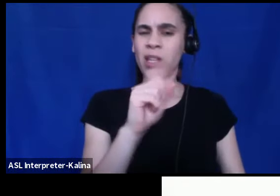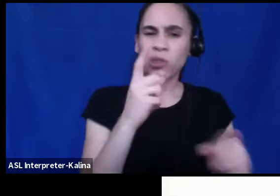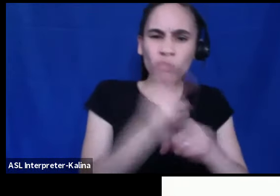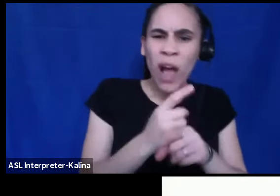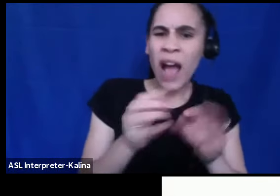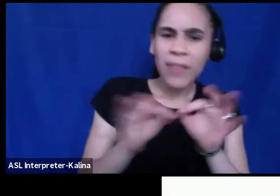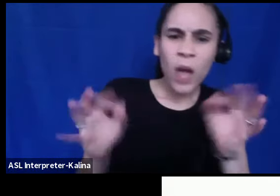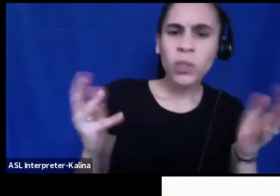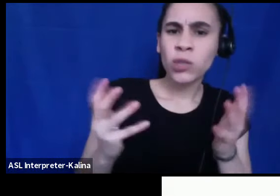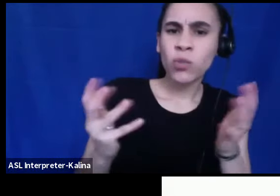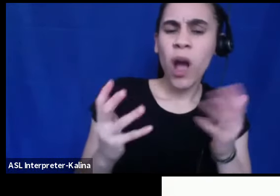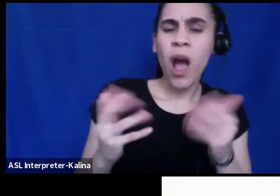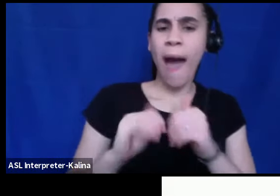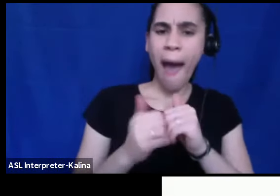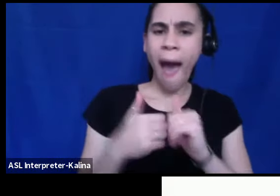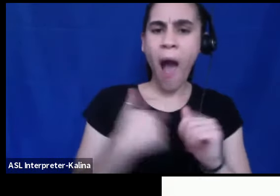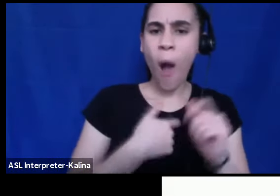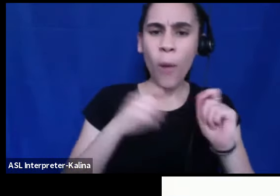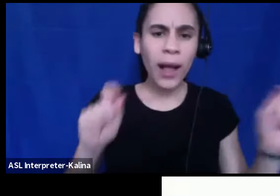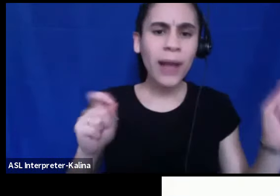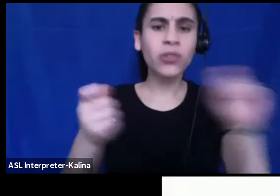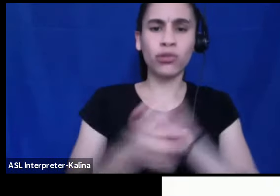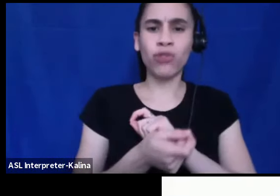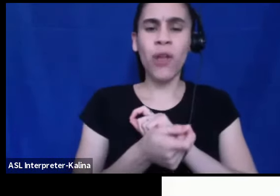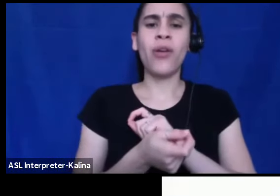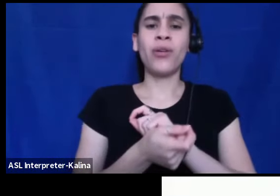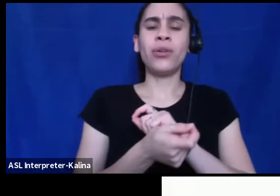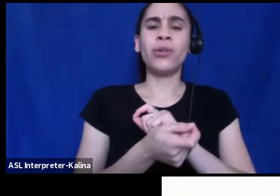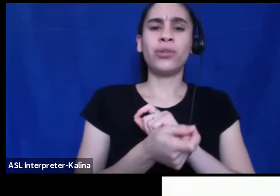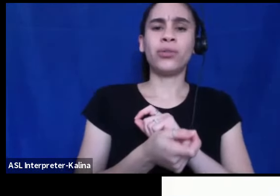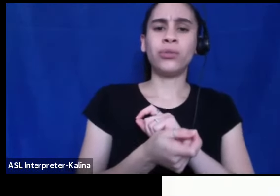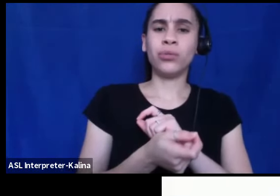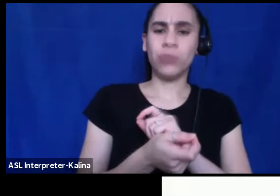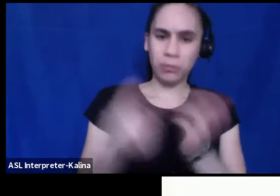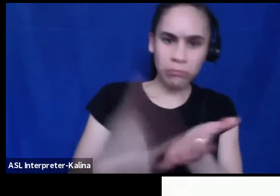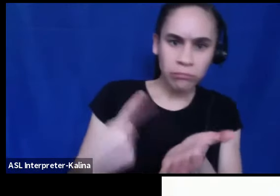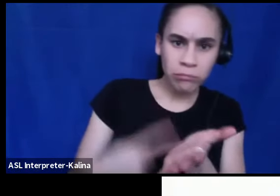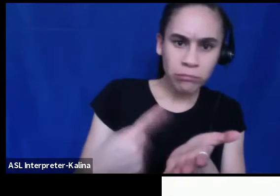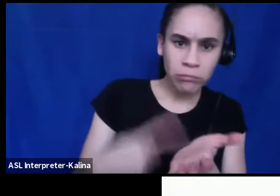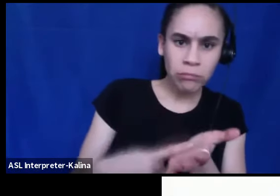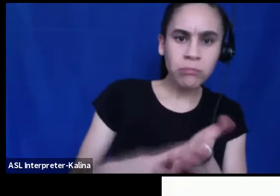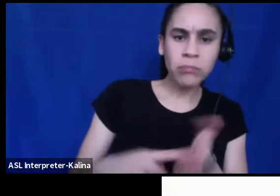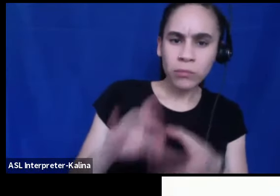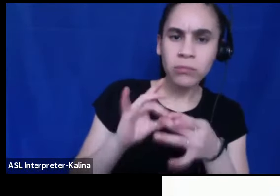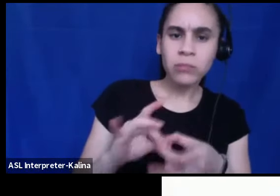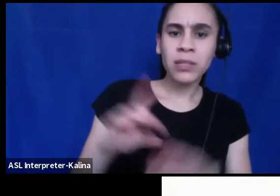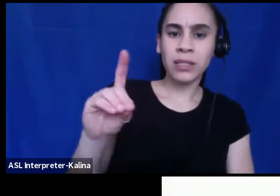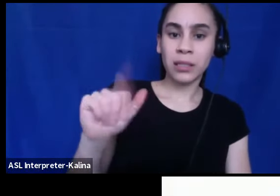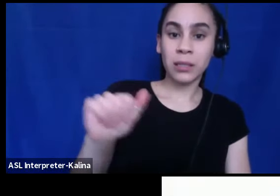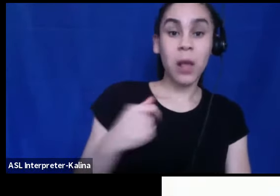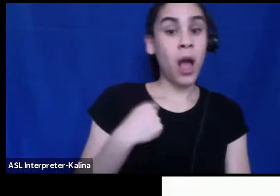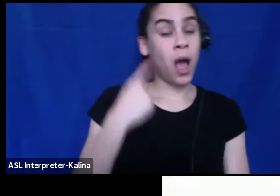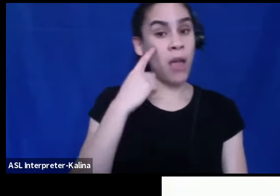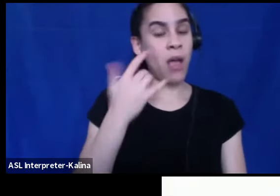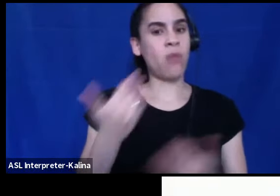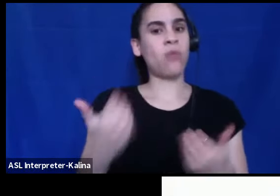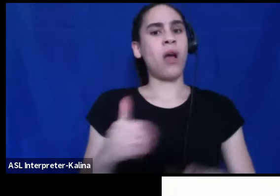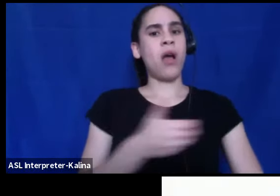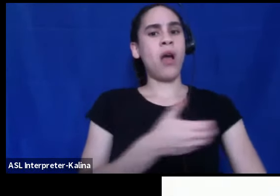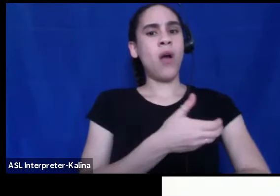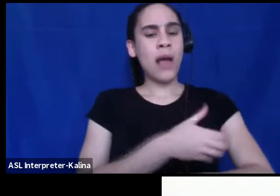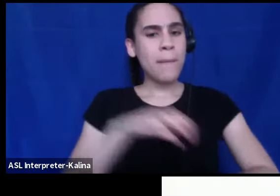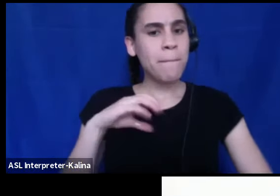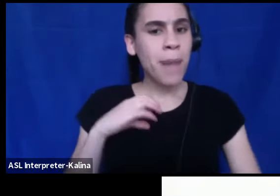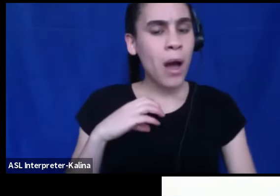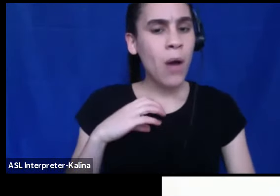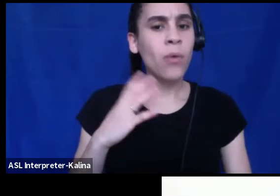or how can we change the way that we are talking about disabilities. So I found that like actually quite empowering and quite positive to see